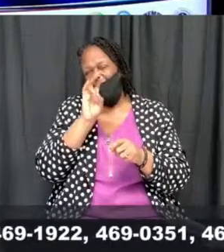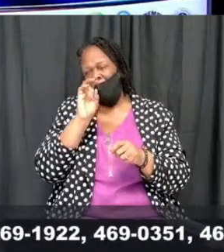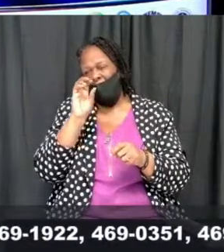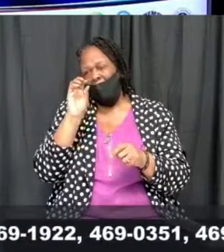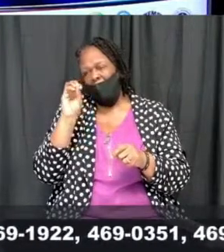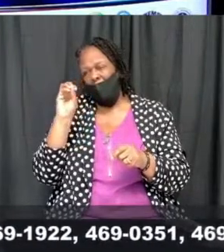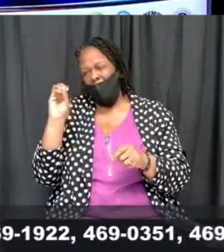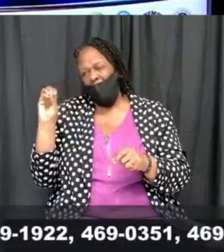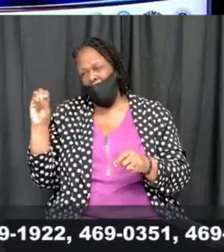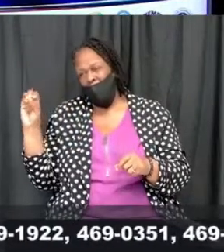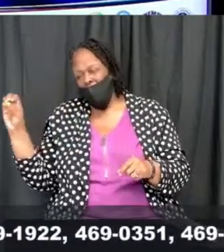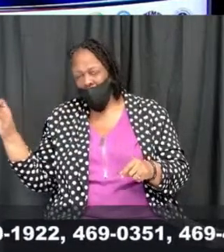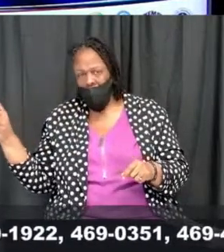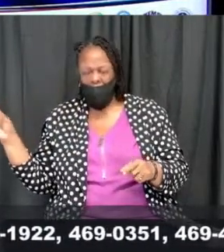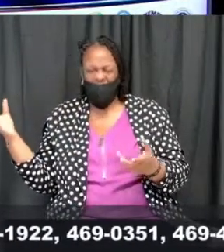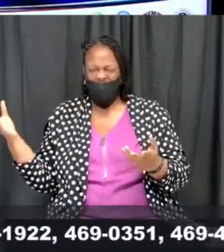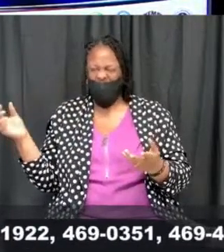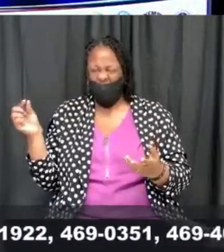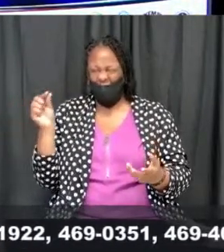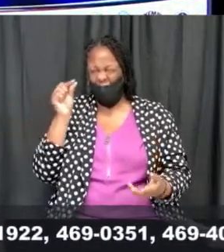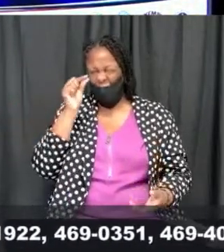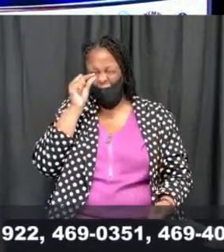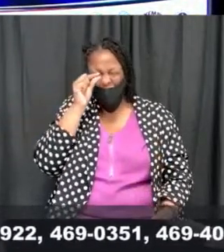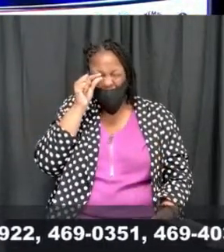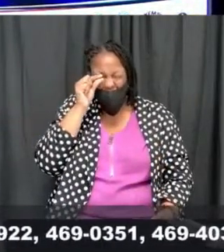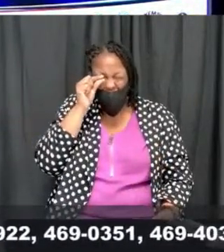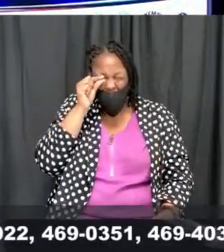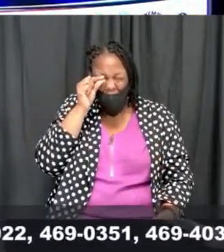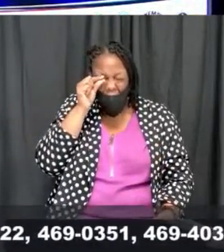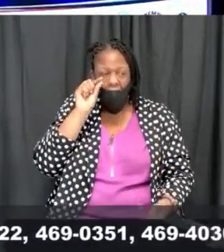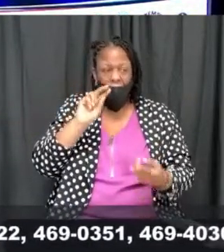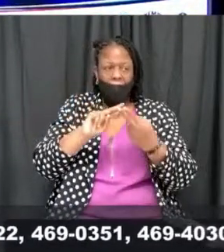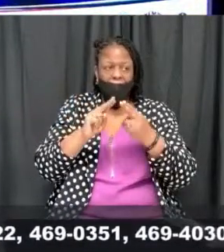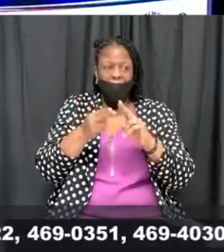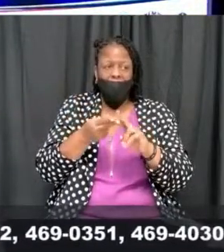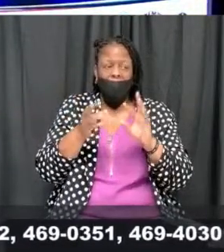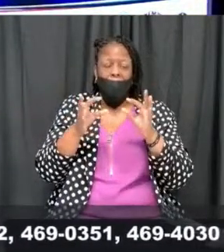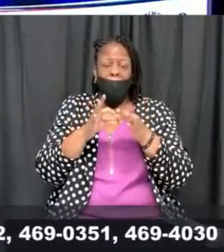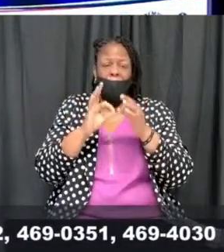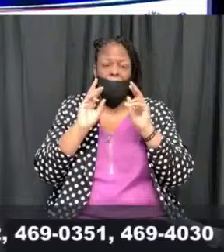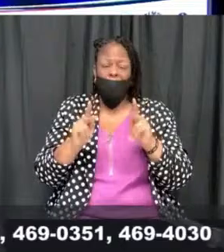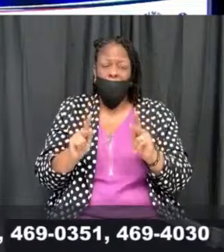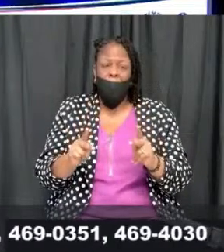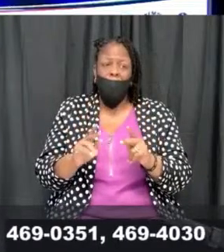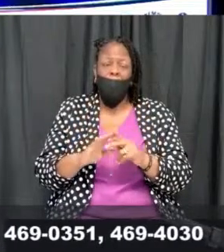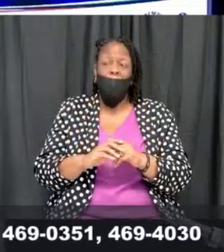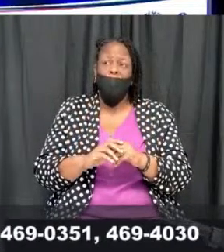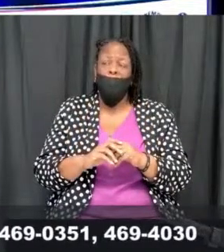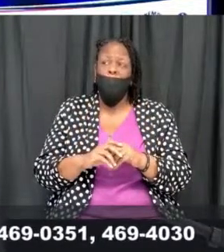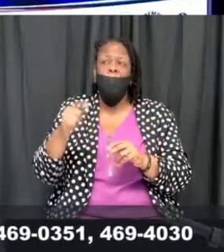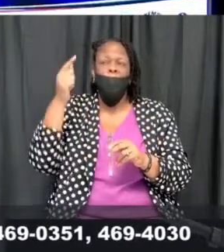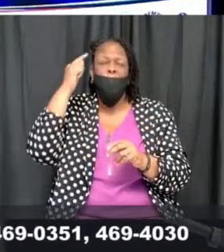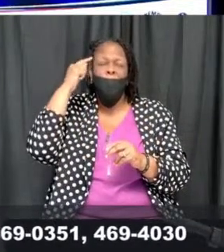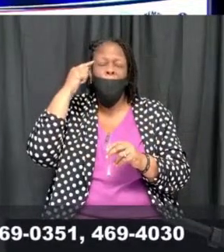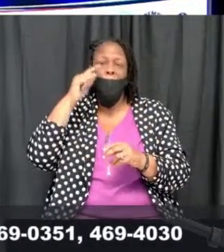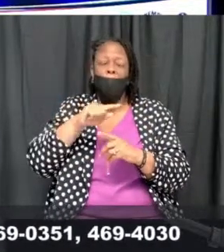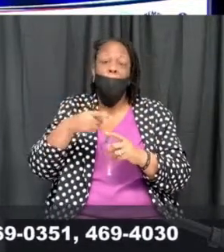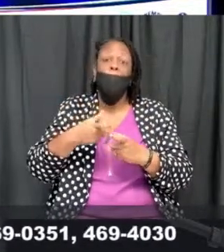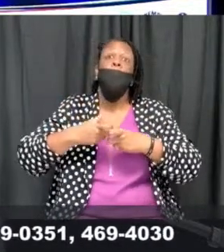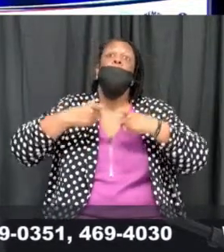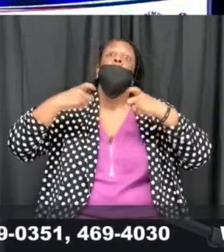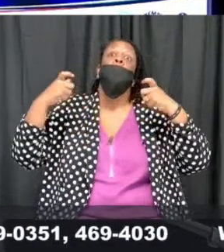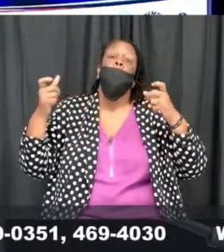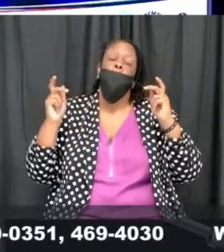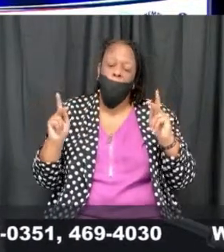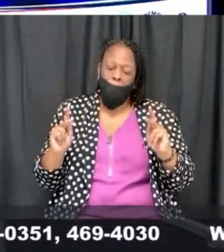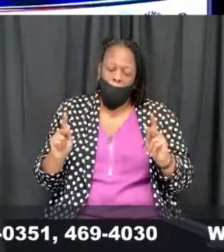when you have to think of it. So the benefits far outweigh the risk. I want to